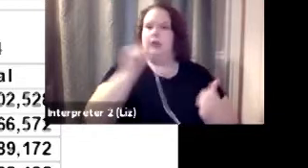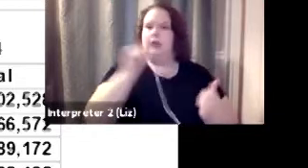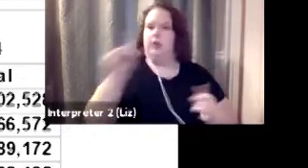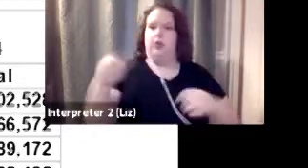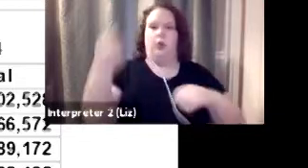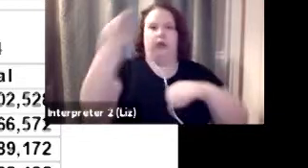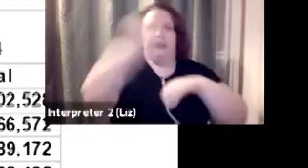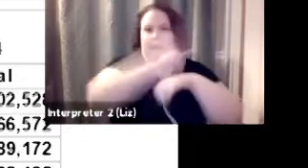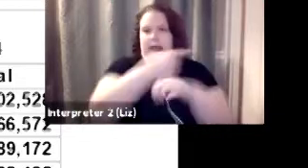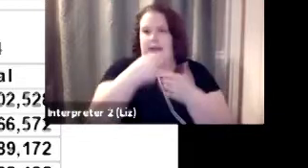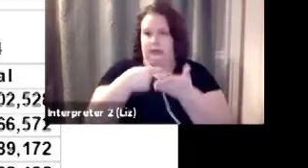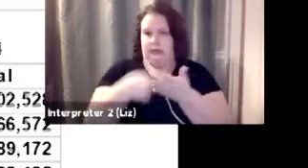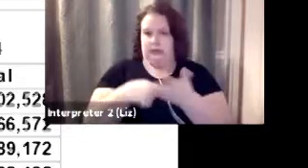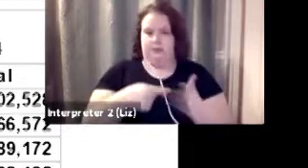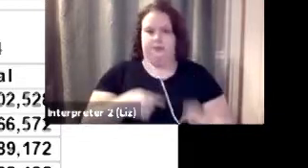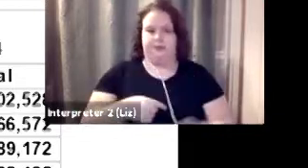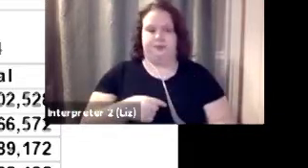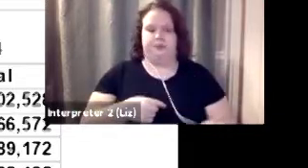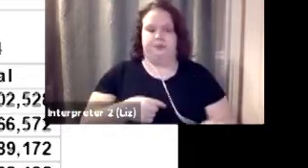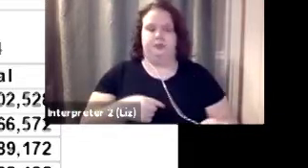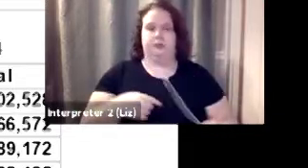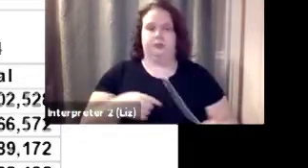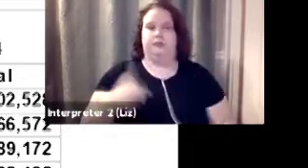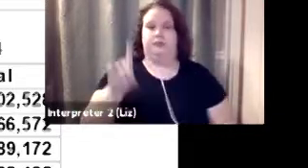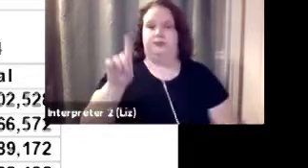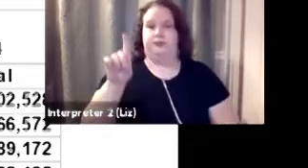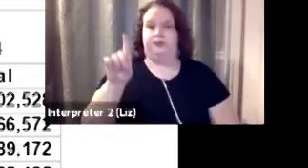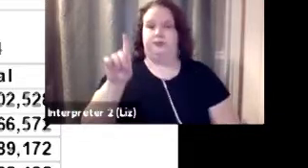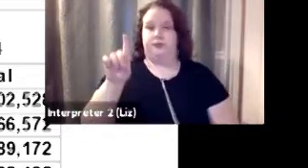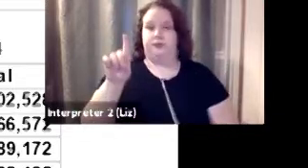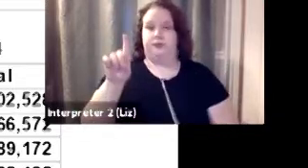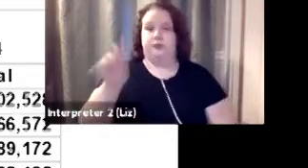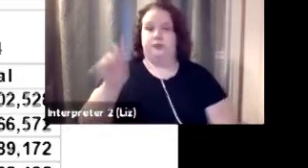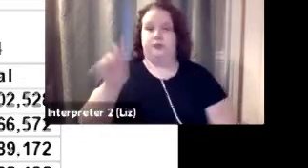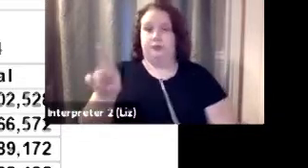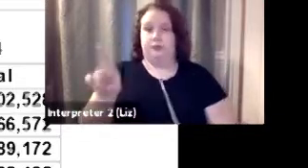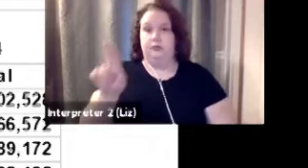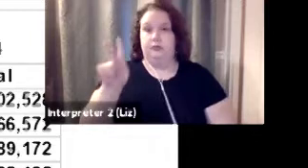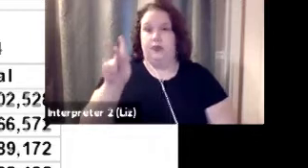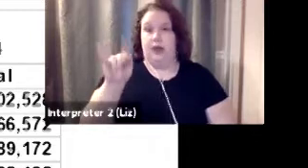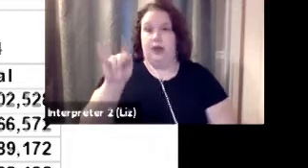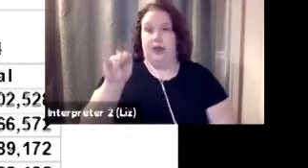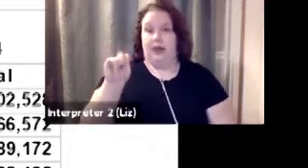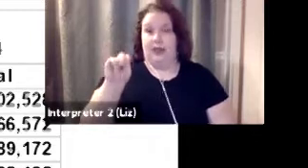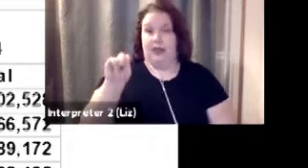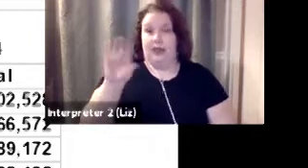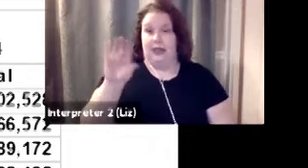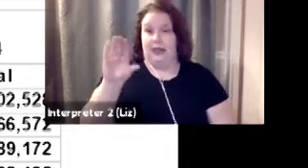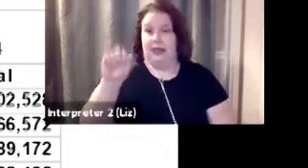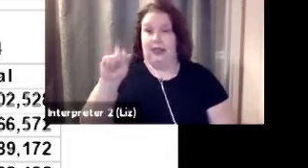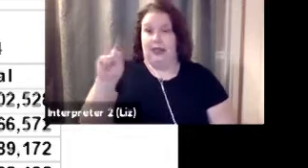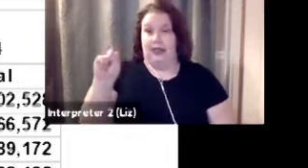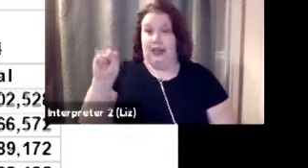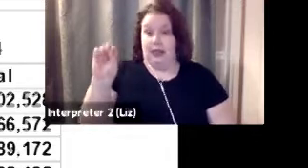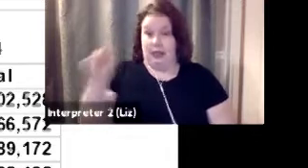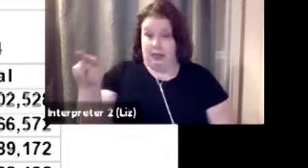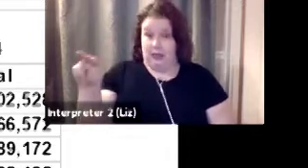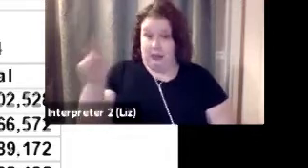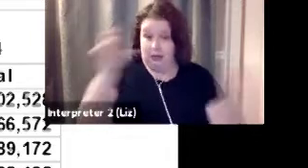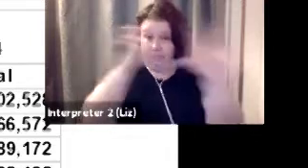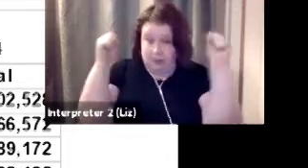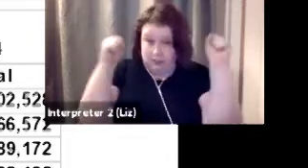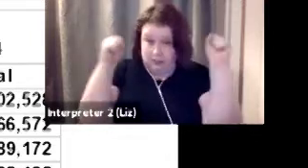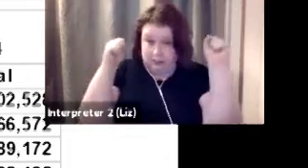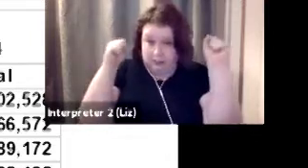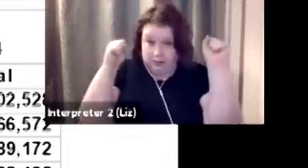as Dr. McKinnon mentioned at the beginning, we're going to go through these. It's a complicated set of issues. We'll pause before we go to the breakout